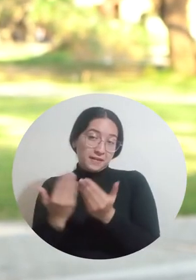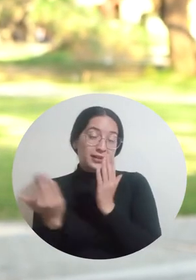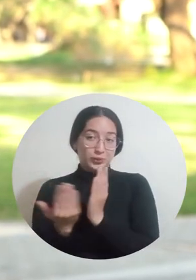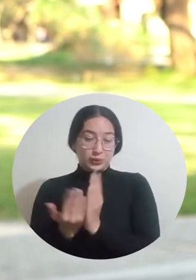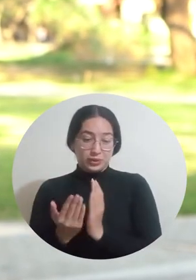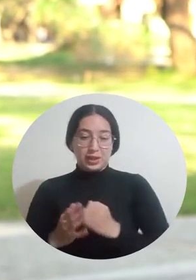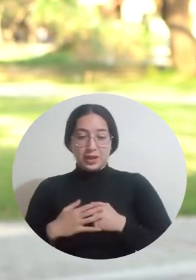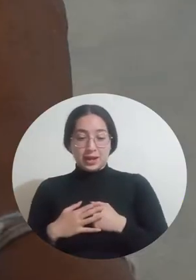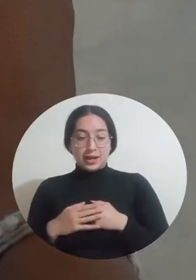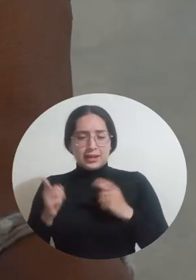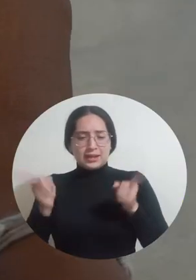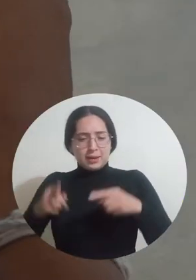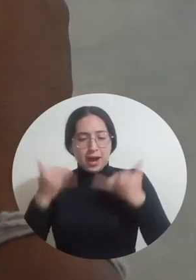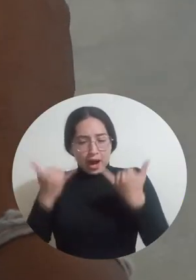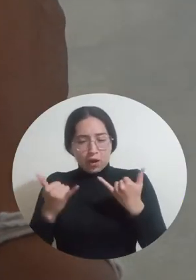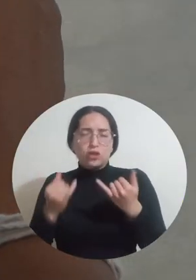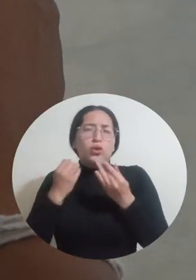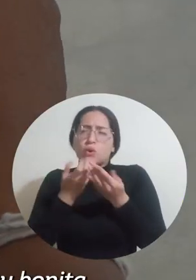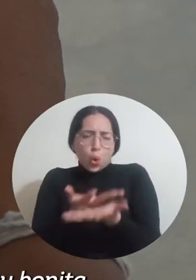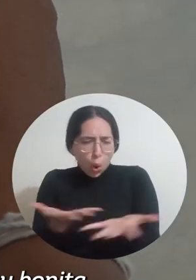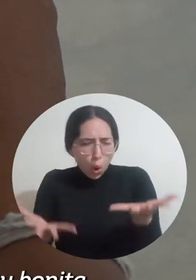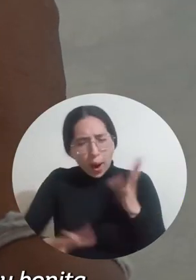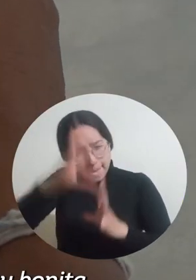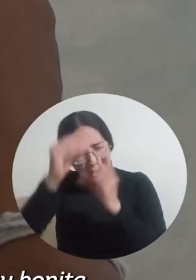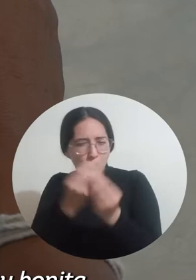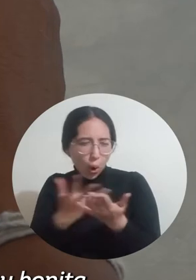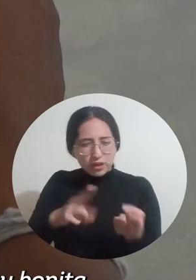studying, and many things about the life. And